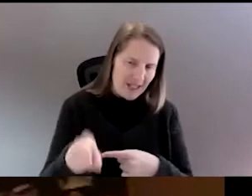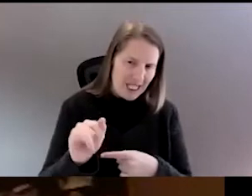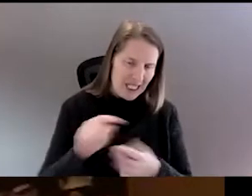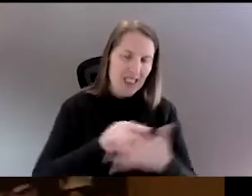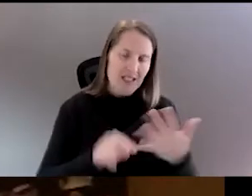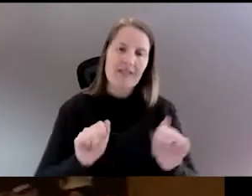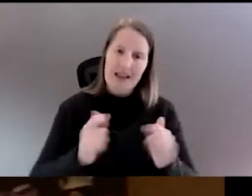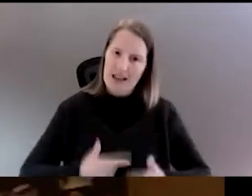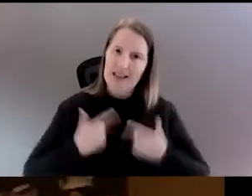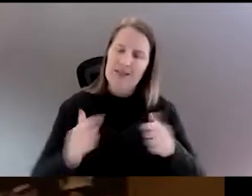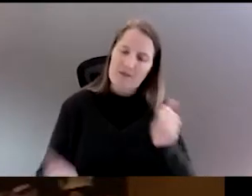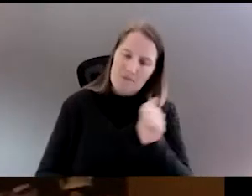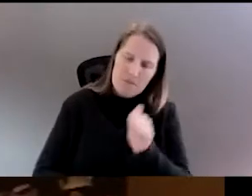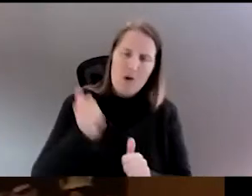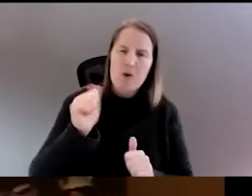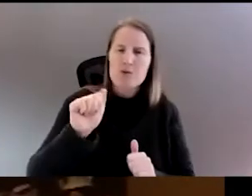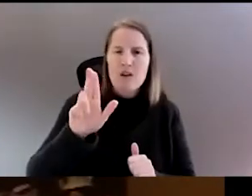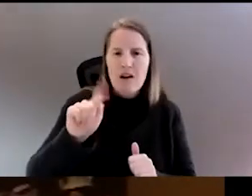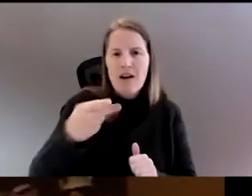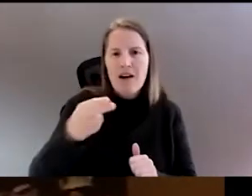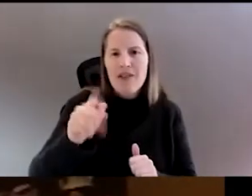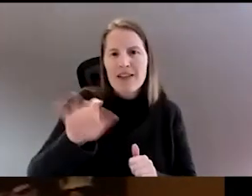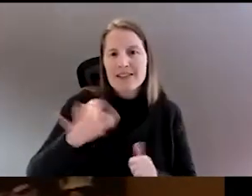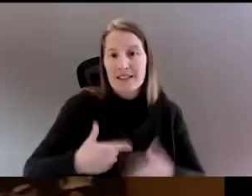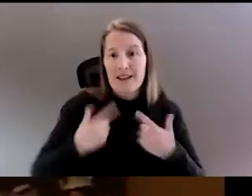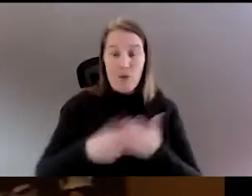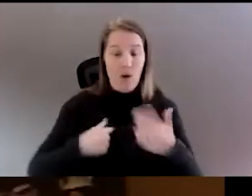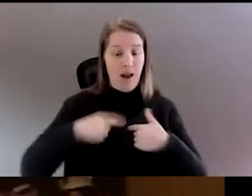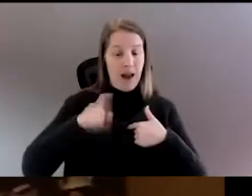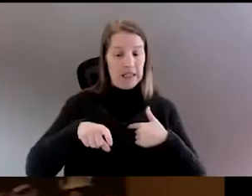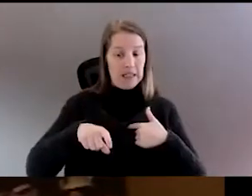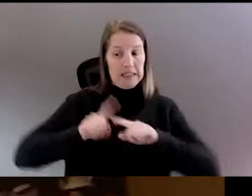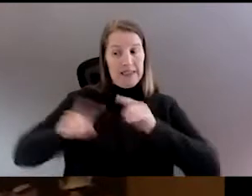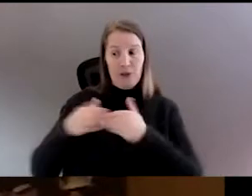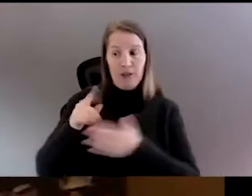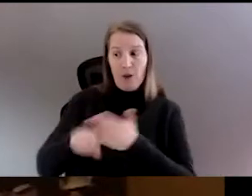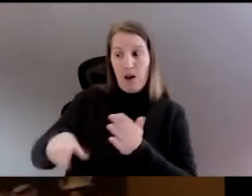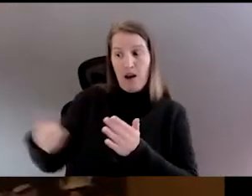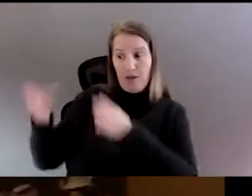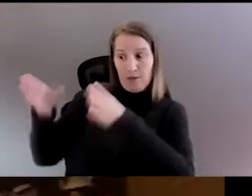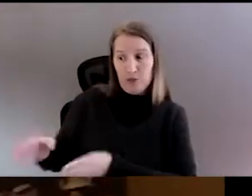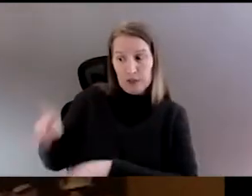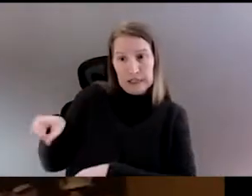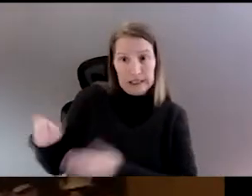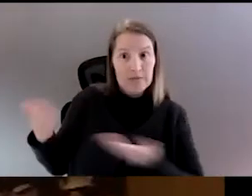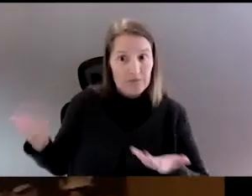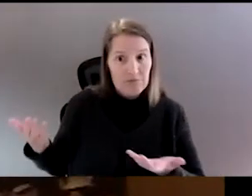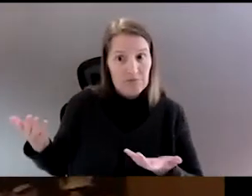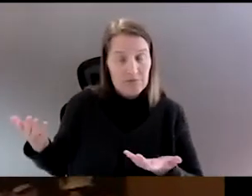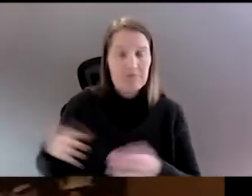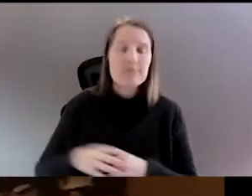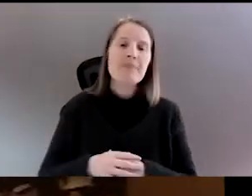authentic life, right? What I need is going to be different than what someone else's needs are going to be. And so when we have an